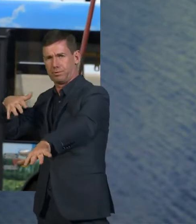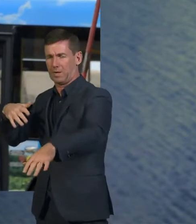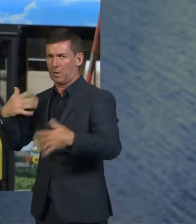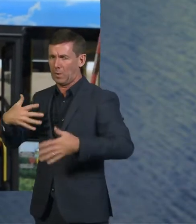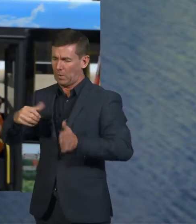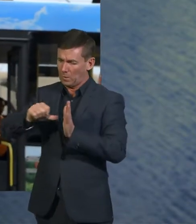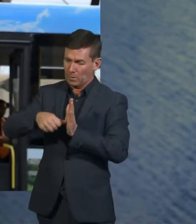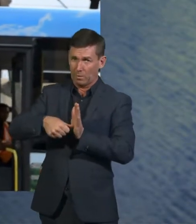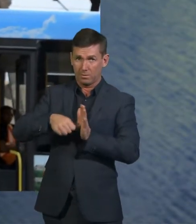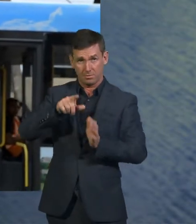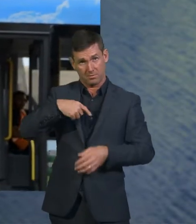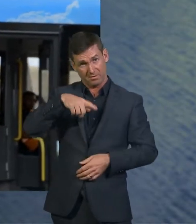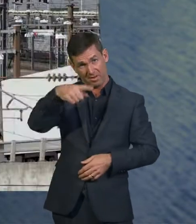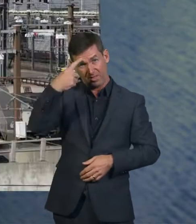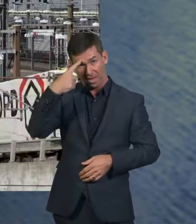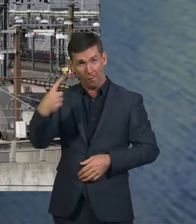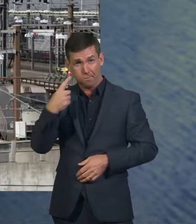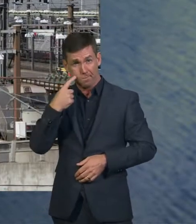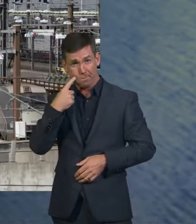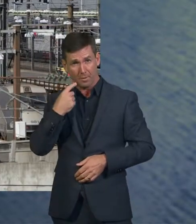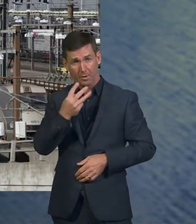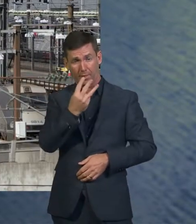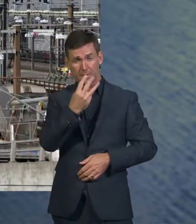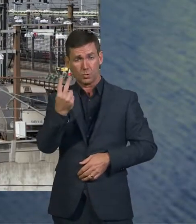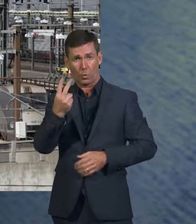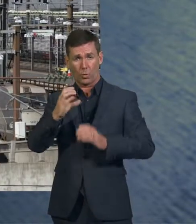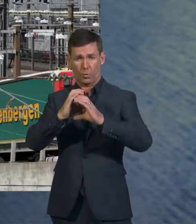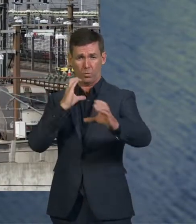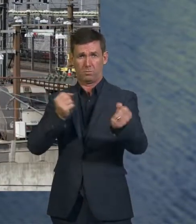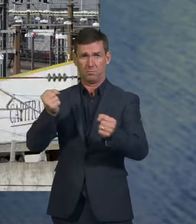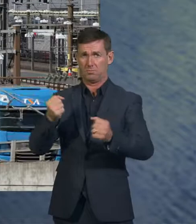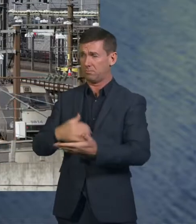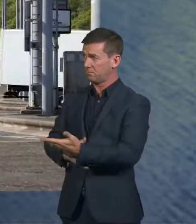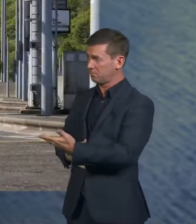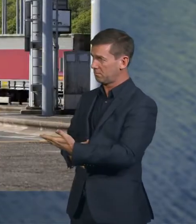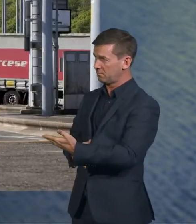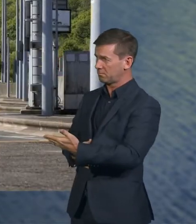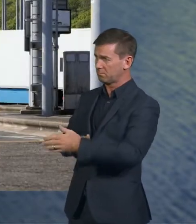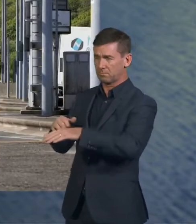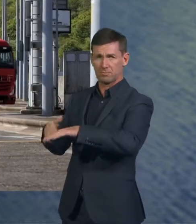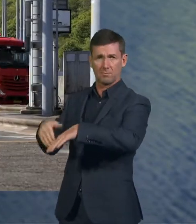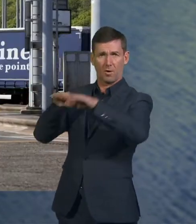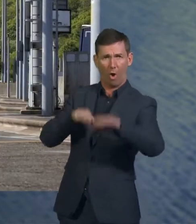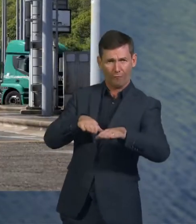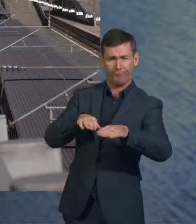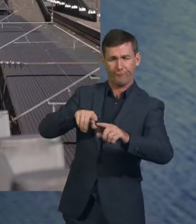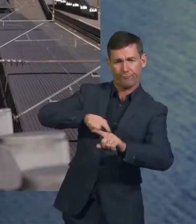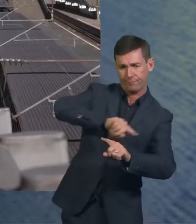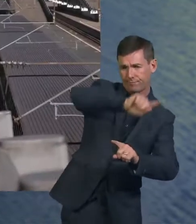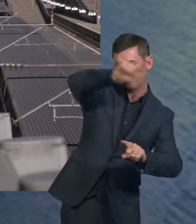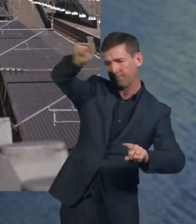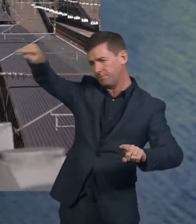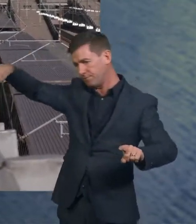It should be simple to recirculate 32 lorries. You just unload them from the broken train and lead them round to another train on a